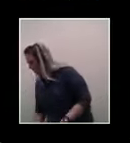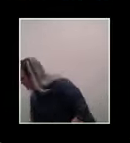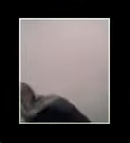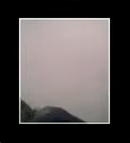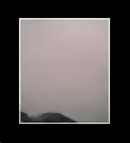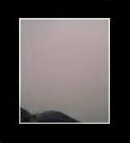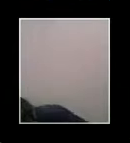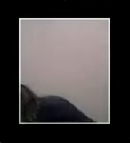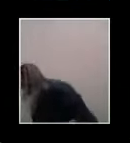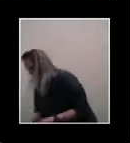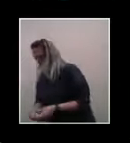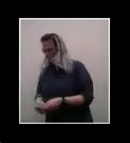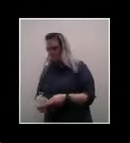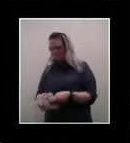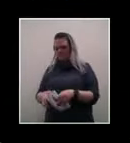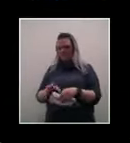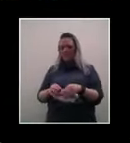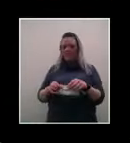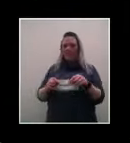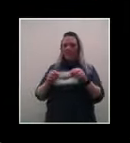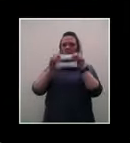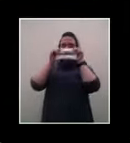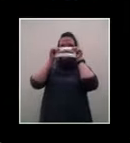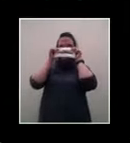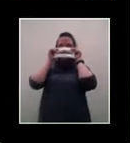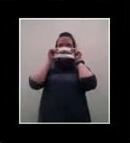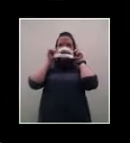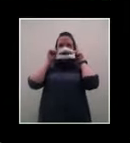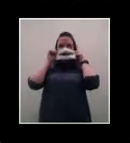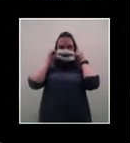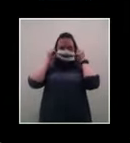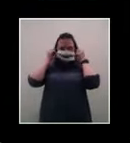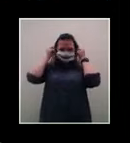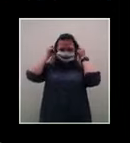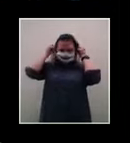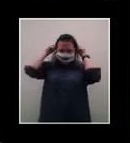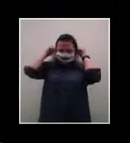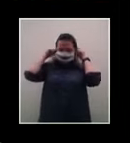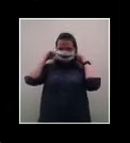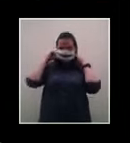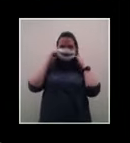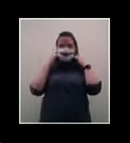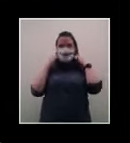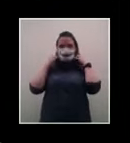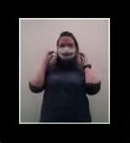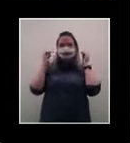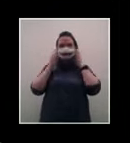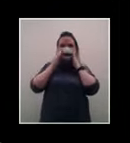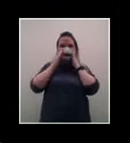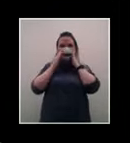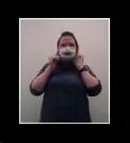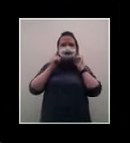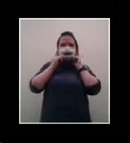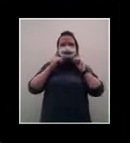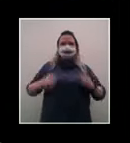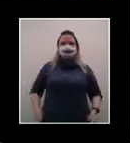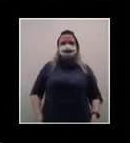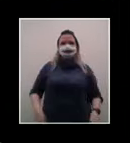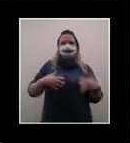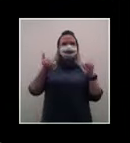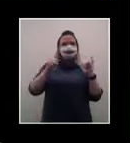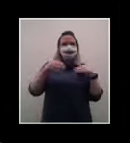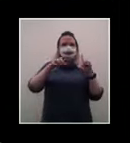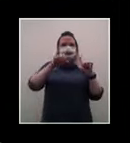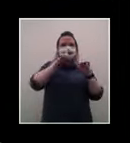here. I don't use the same mask every day. I've had a bunch of them that are cloth and some that are just